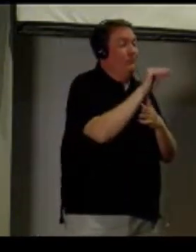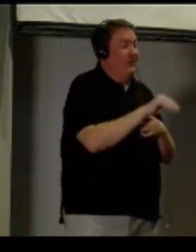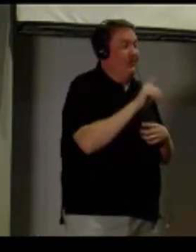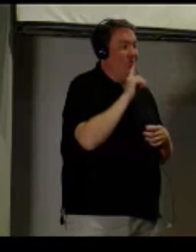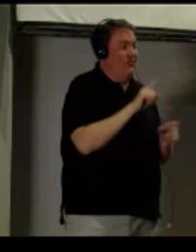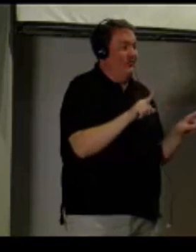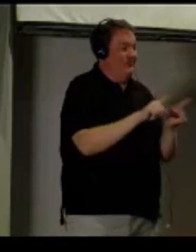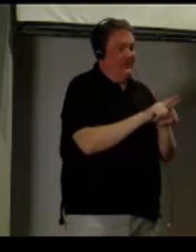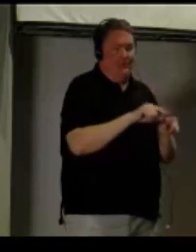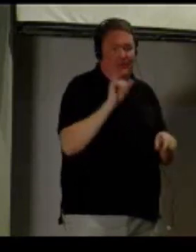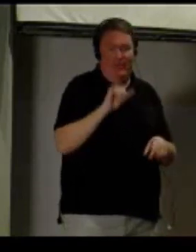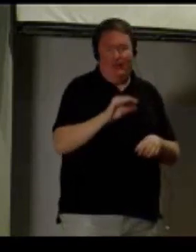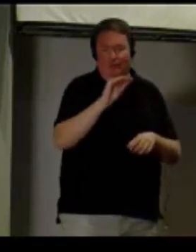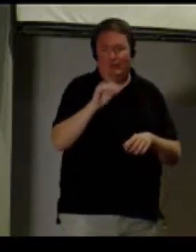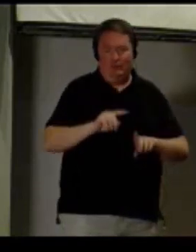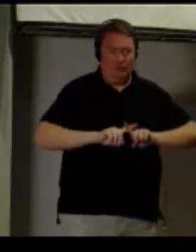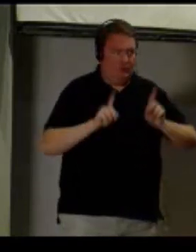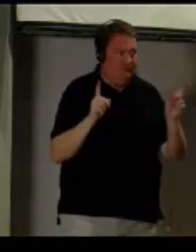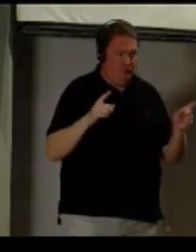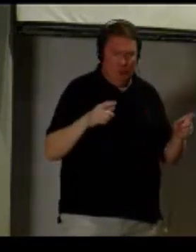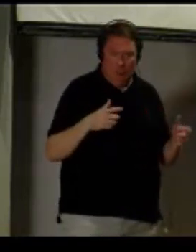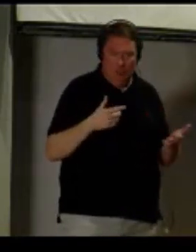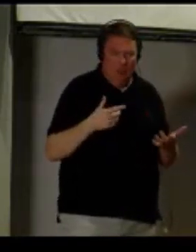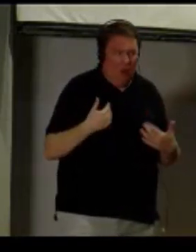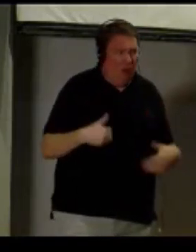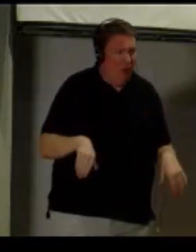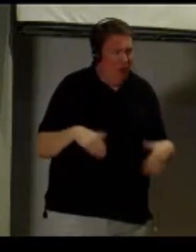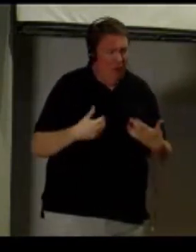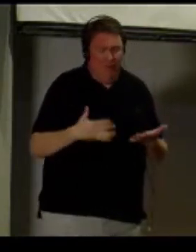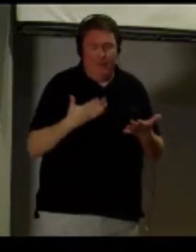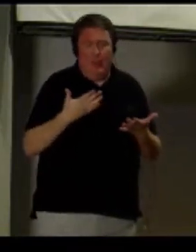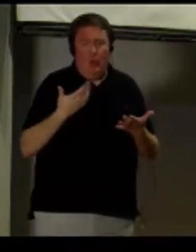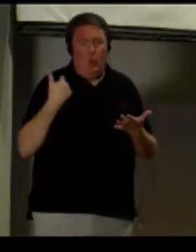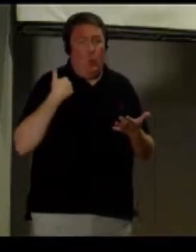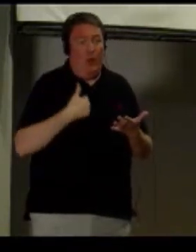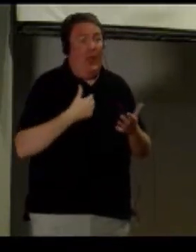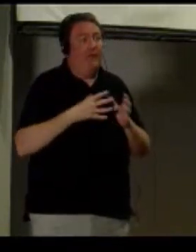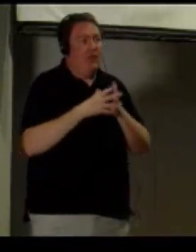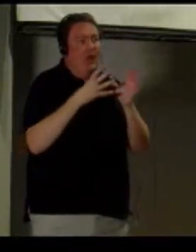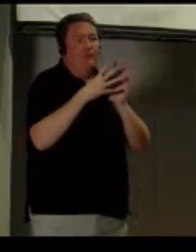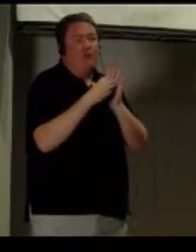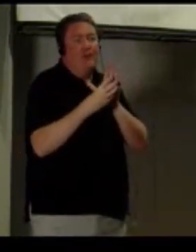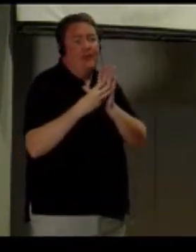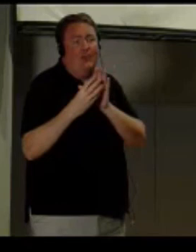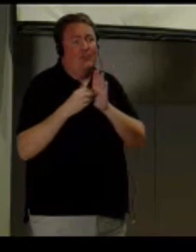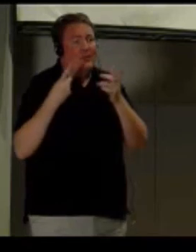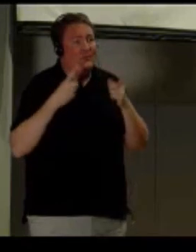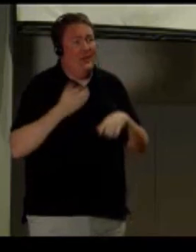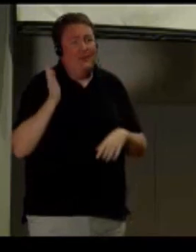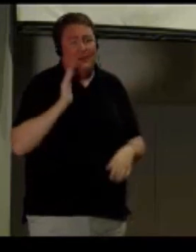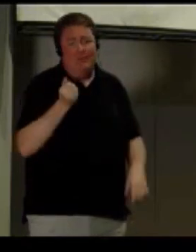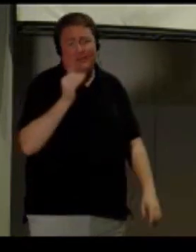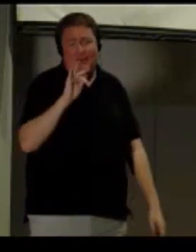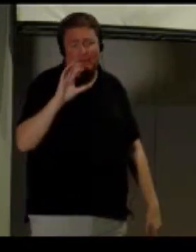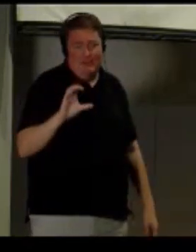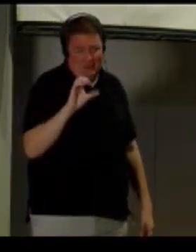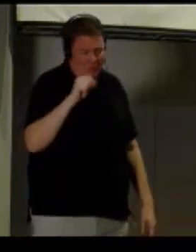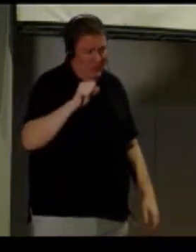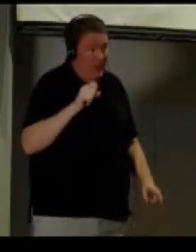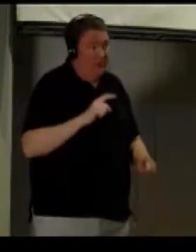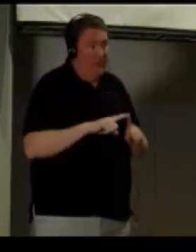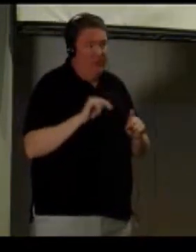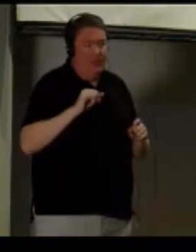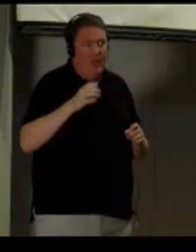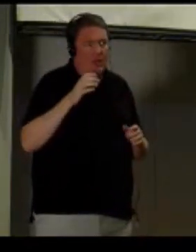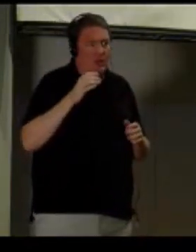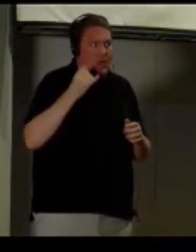different. People may not realize that while you have all this replication going on in the 19th century, the whole